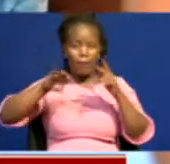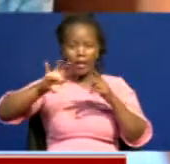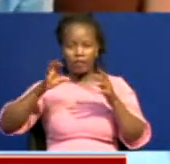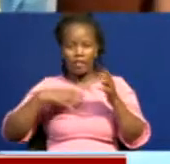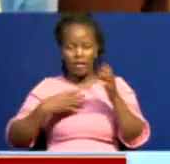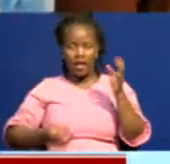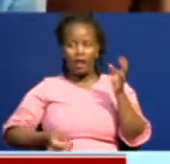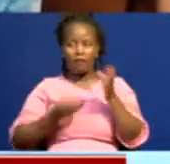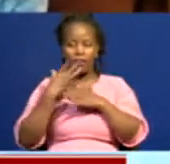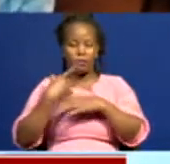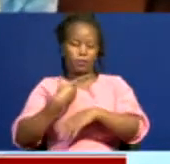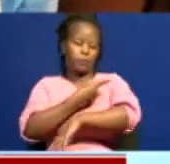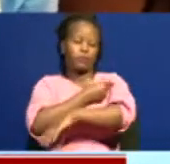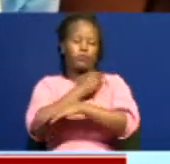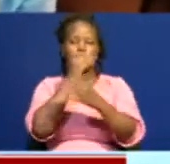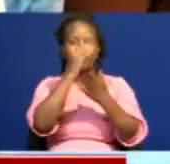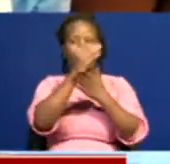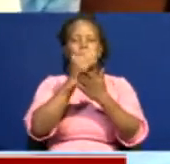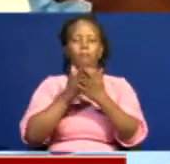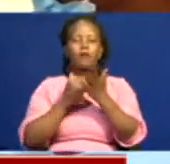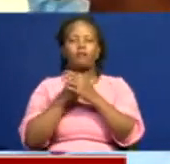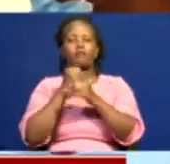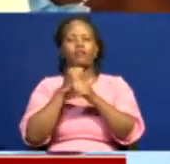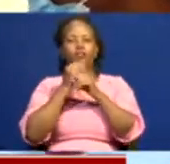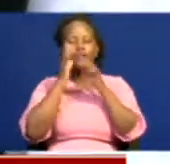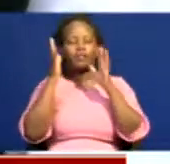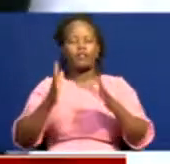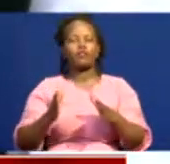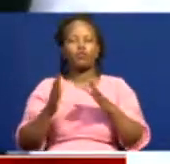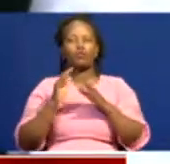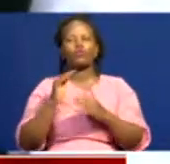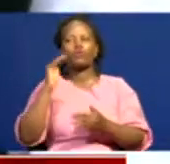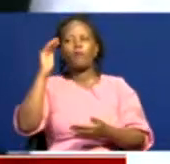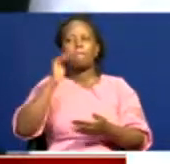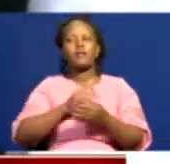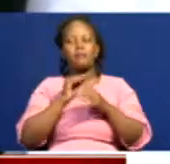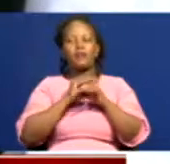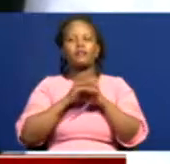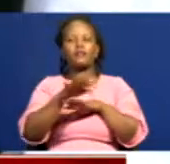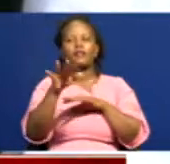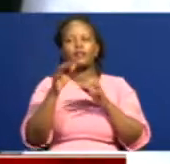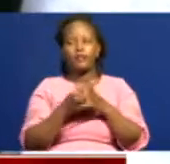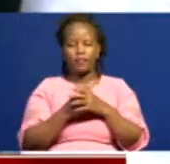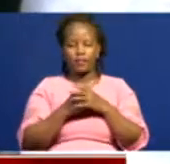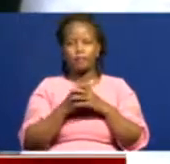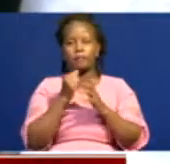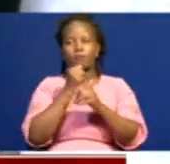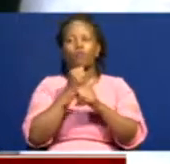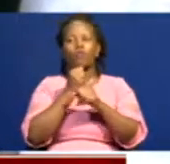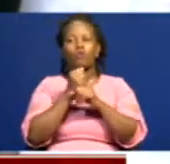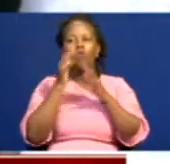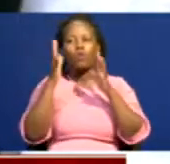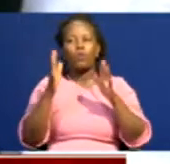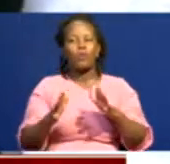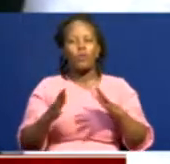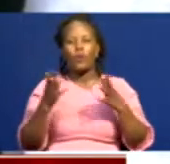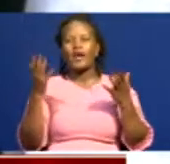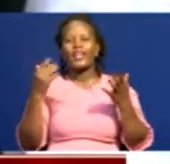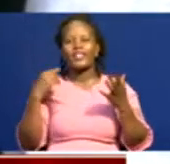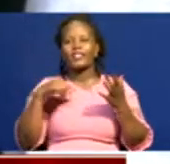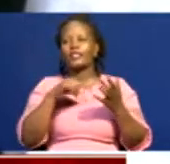healthcare workers to minimize the spread of the influenza virus. Healthcare workers, we do not want to come